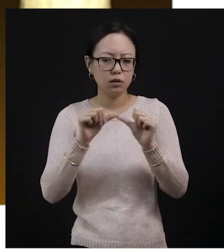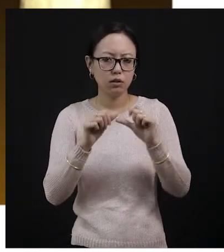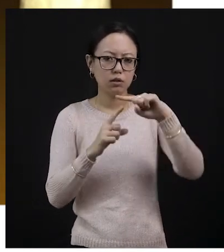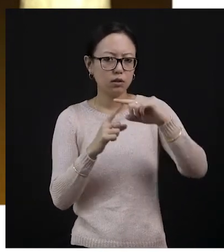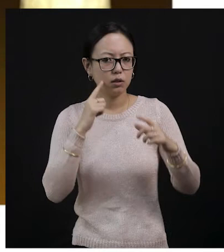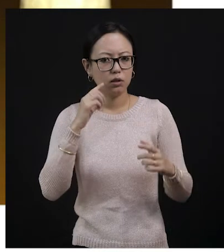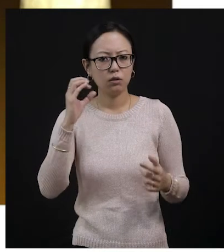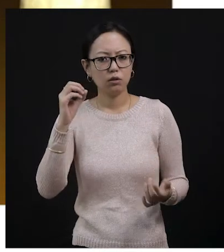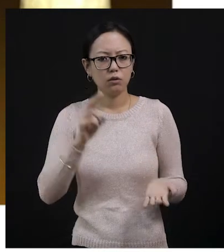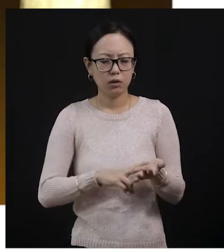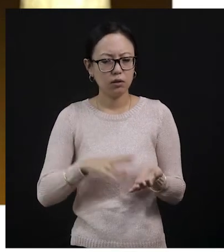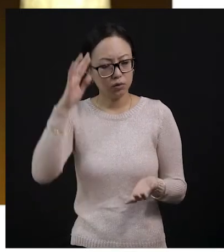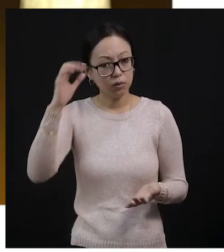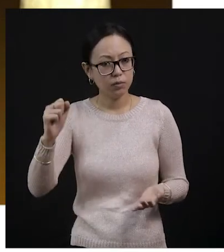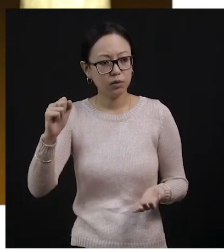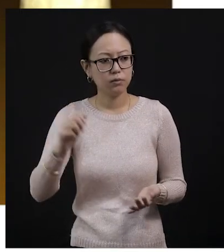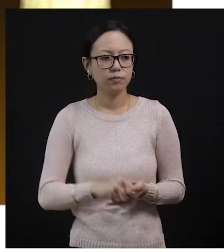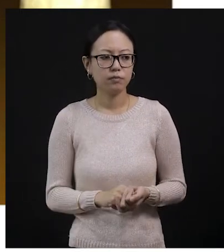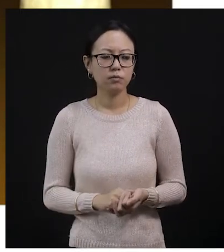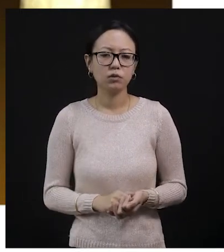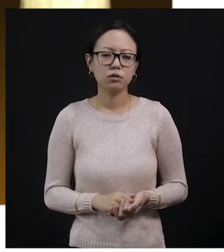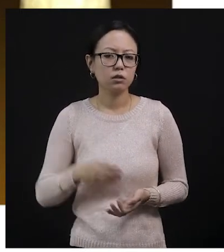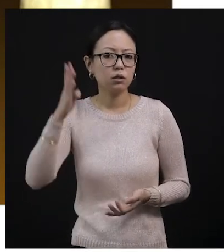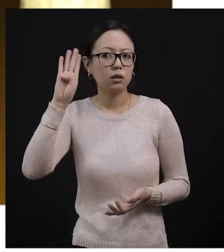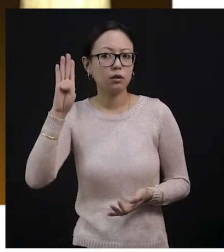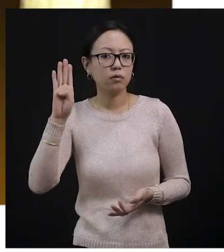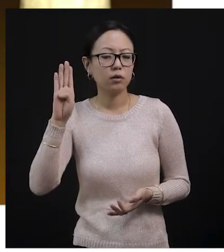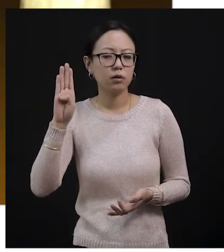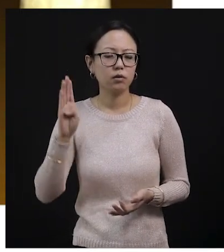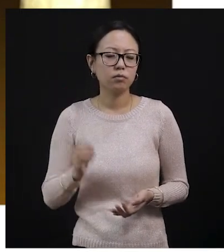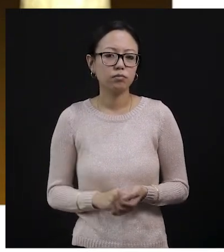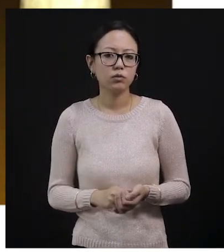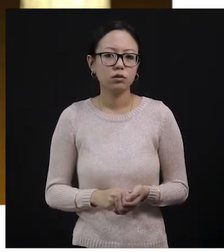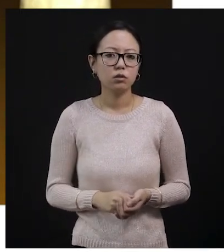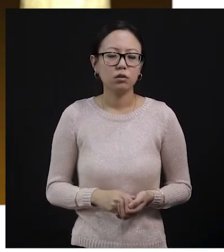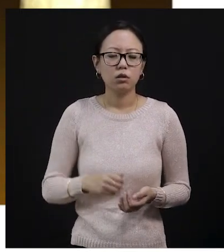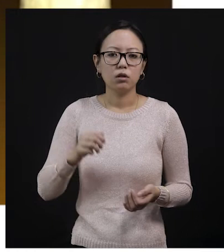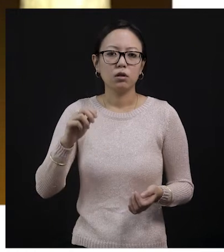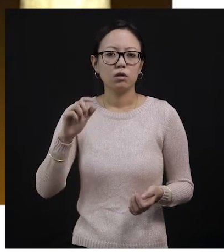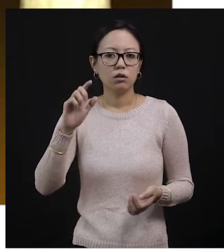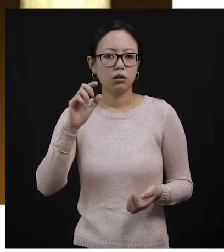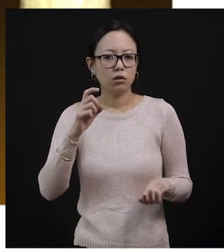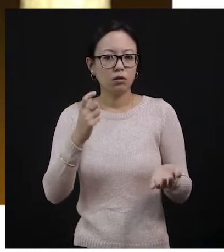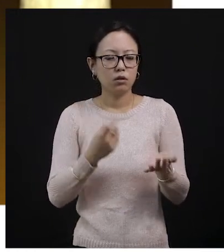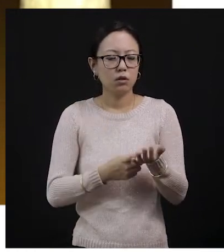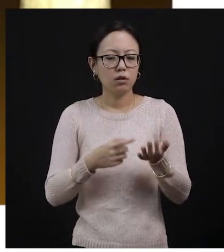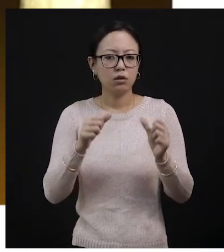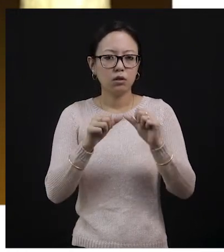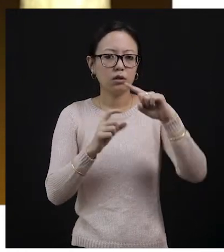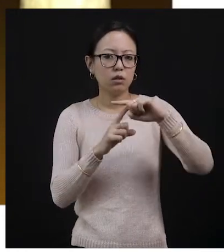remember? Yes. So plants, leaves having reticulate venation, they will have